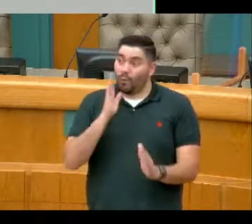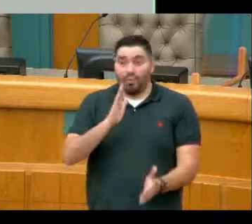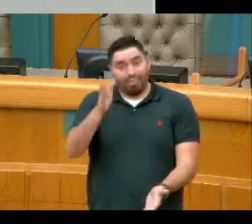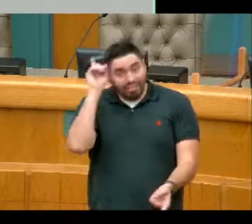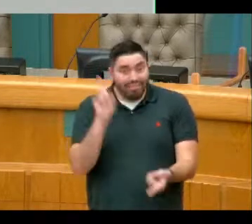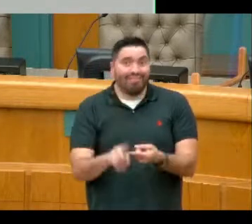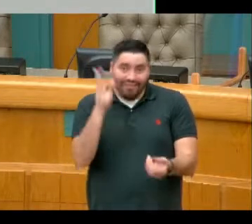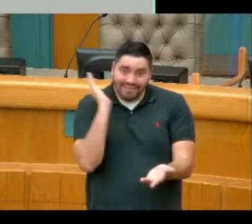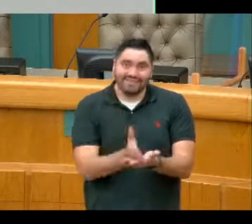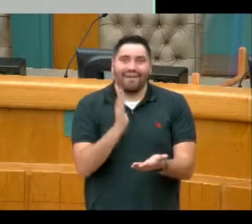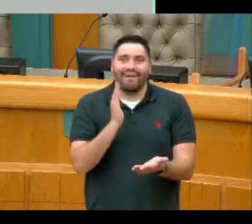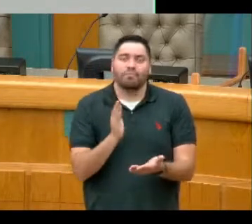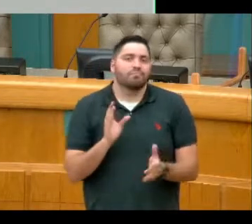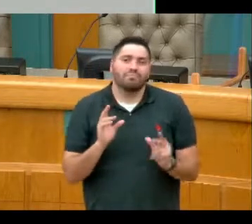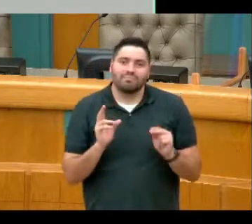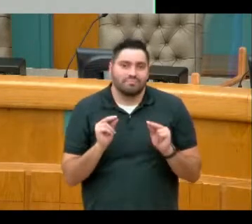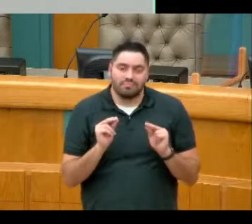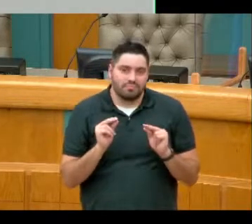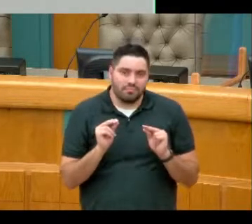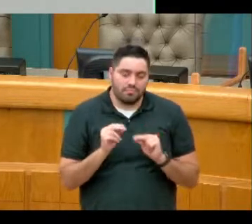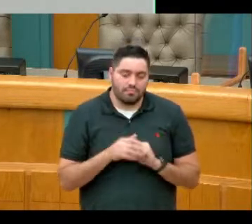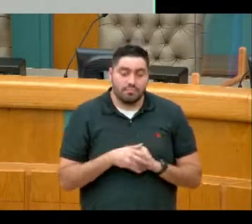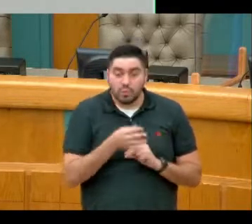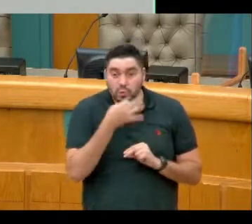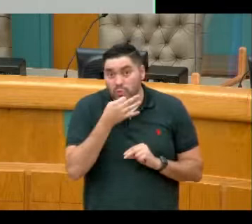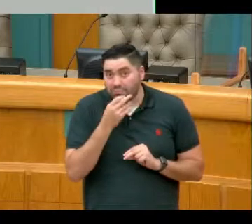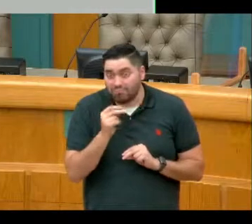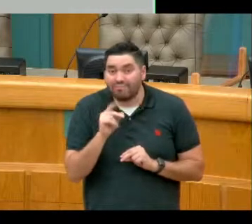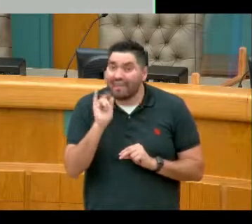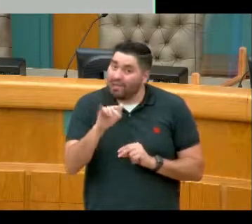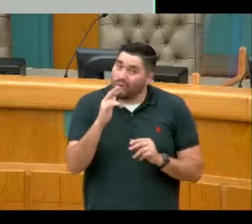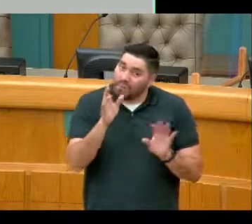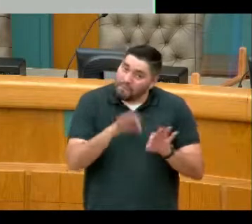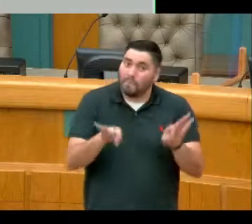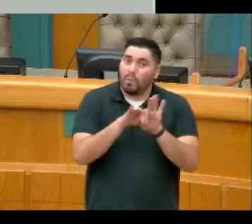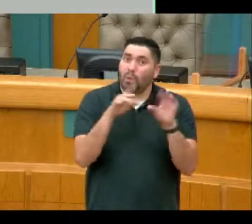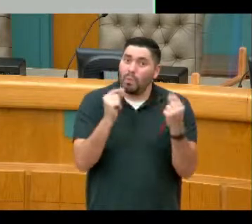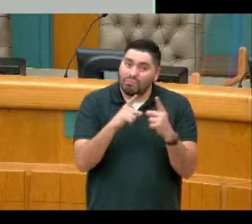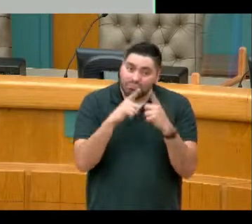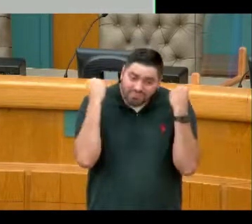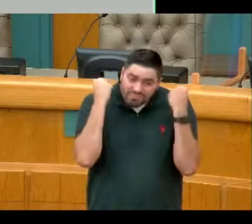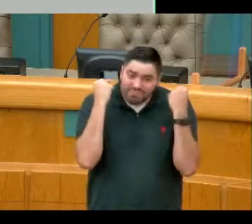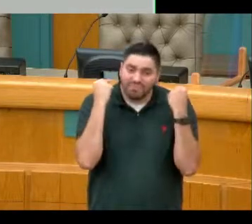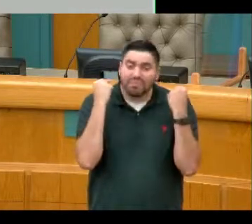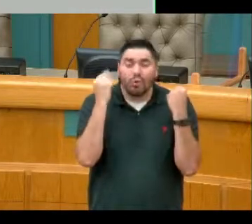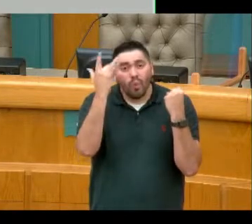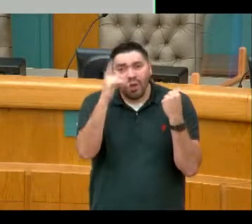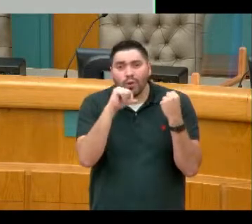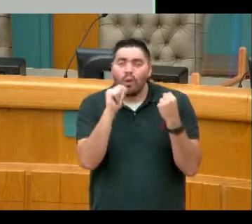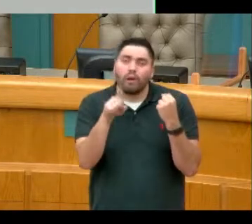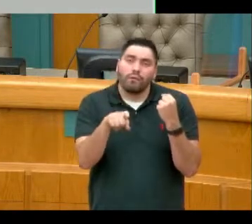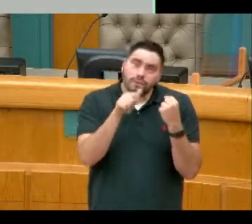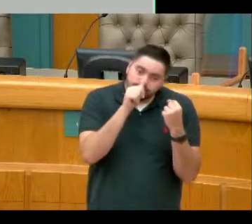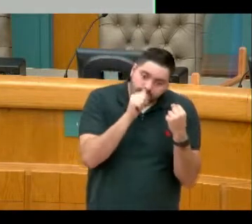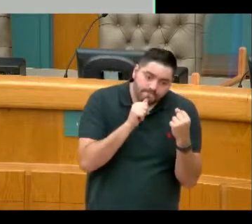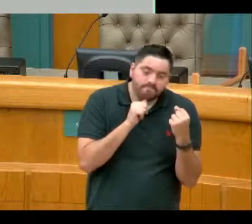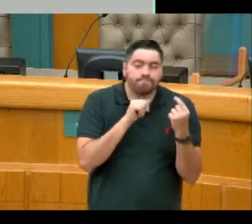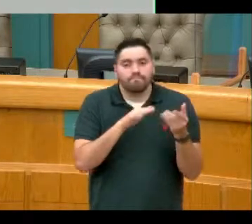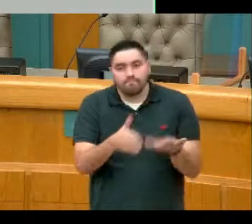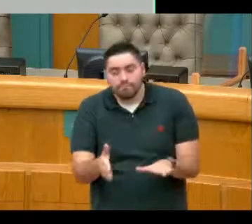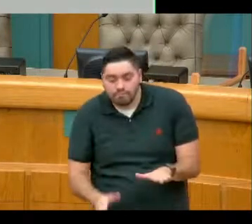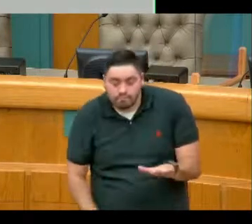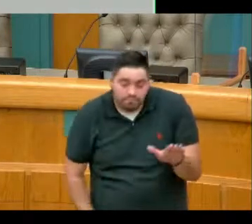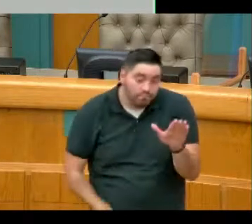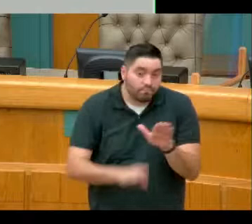the summer, right around June 1st, there were no fatalities. And now we're settling into this new normal where